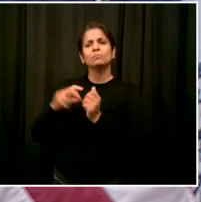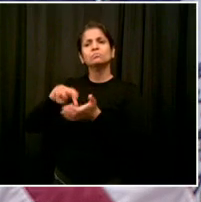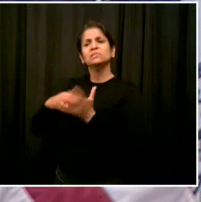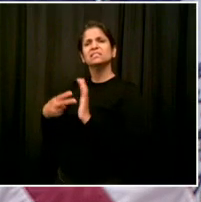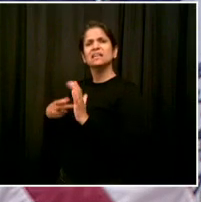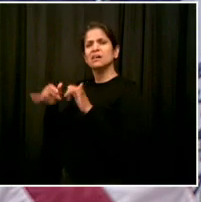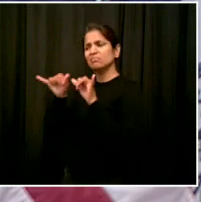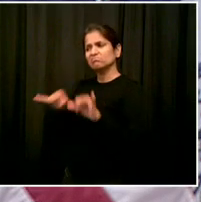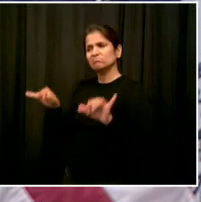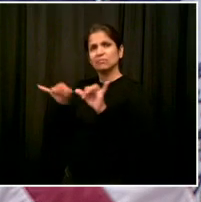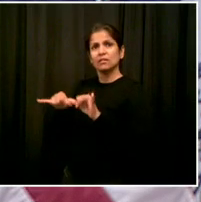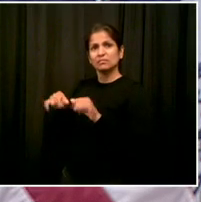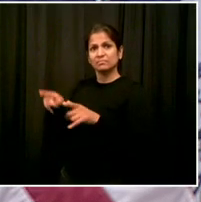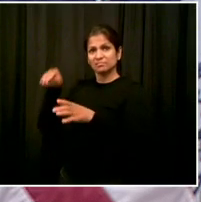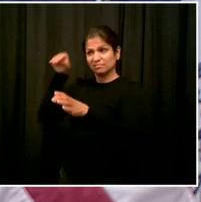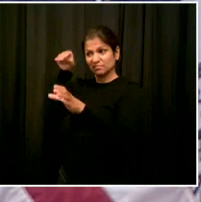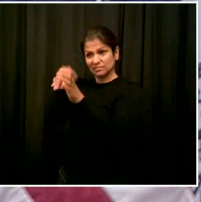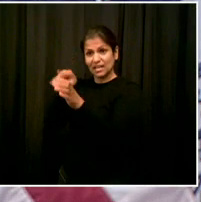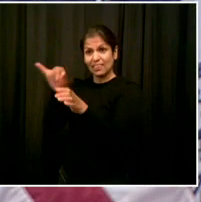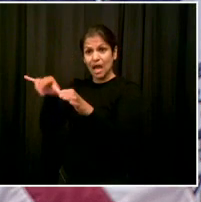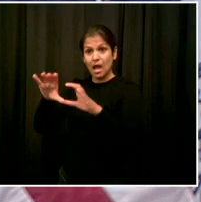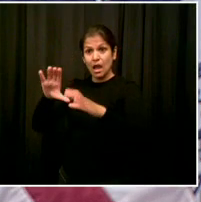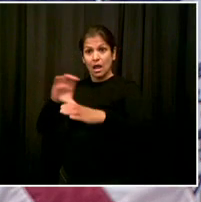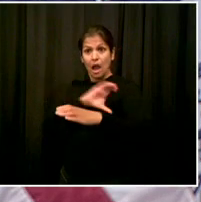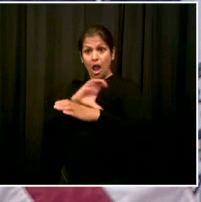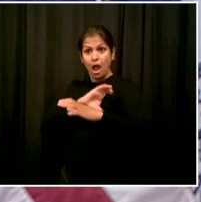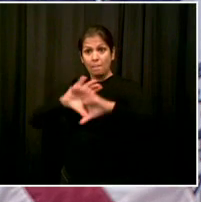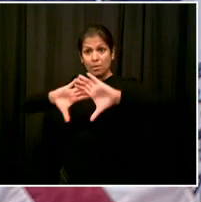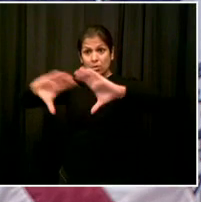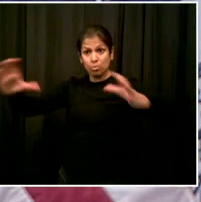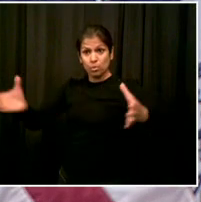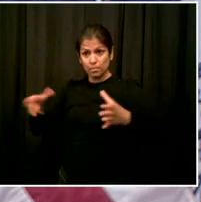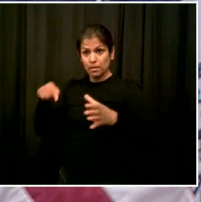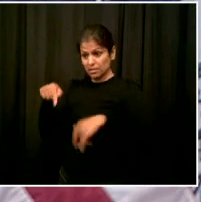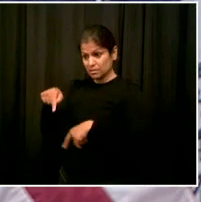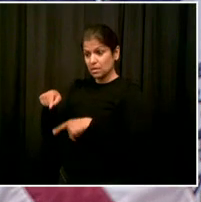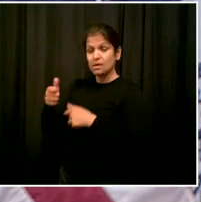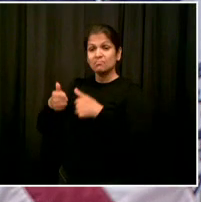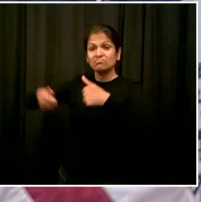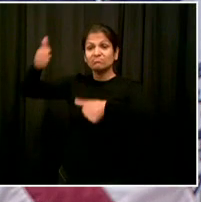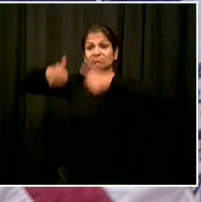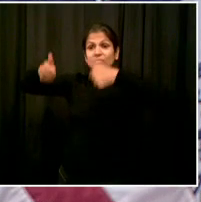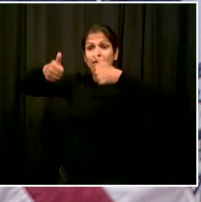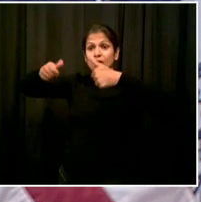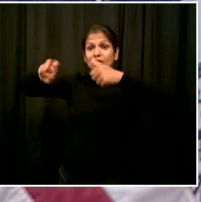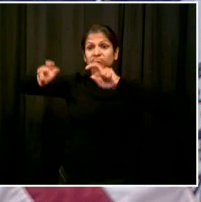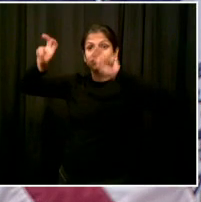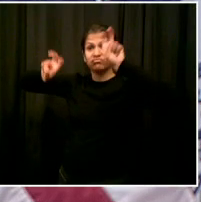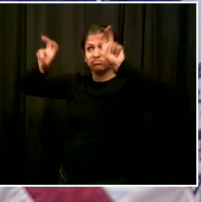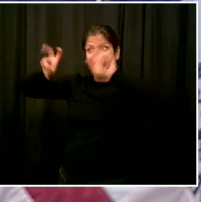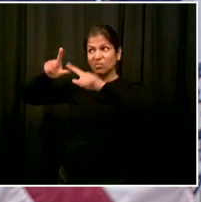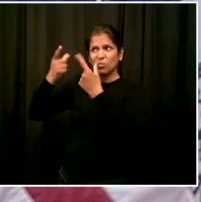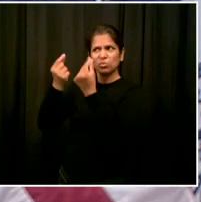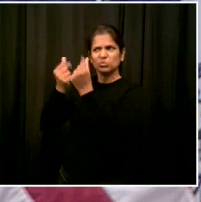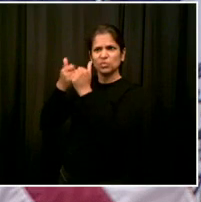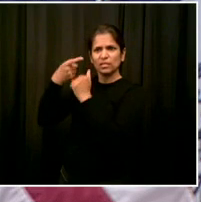evidence insisting that the culture is still there. What are your thoughts about this? Does a culture that